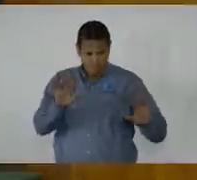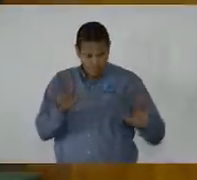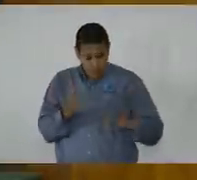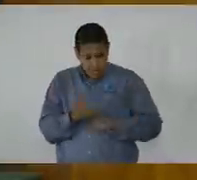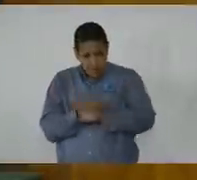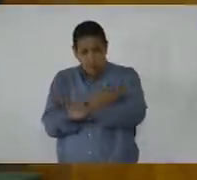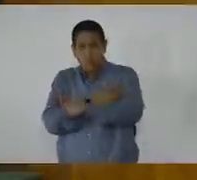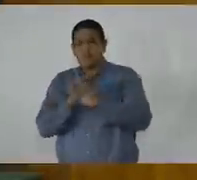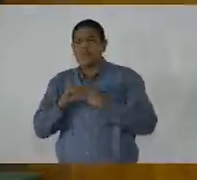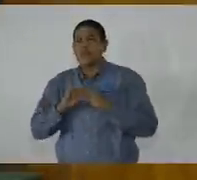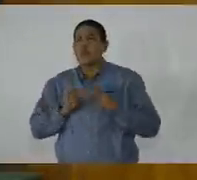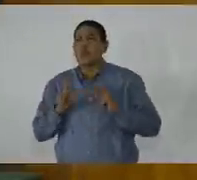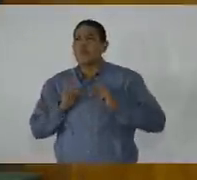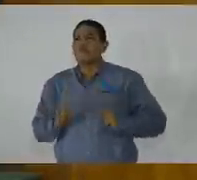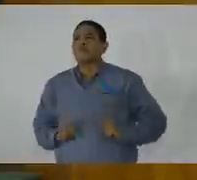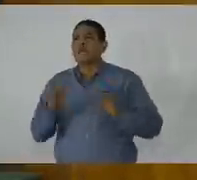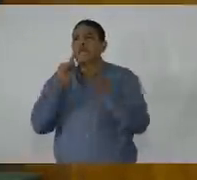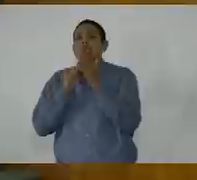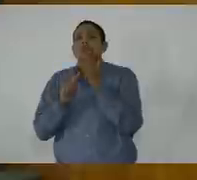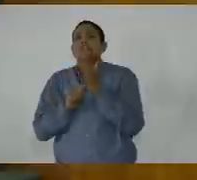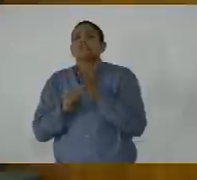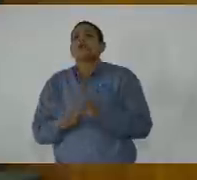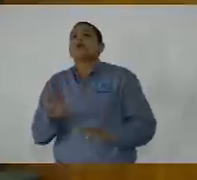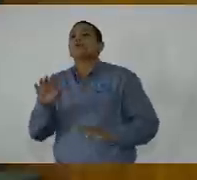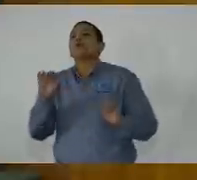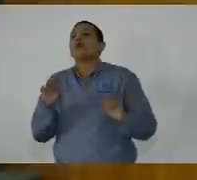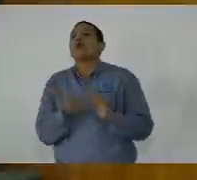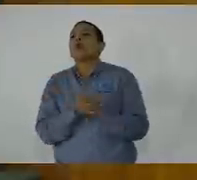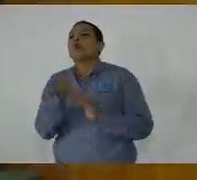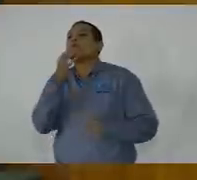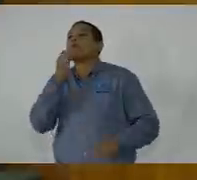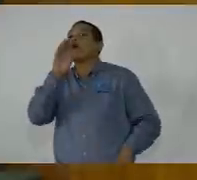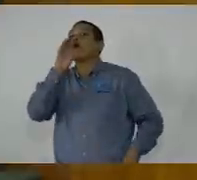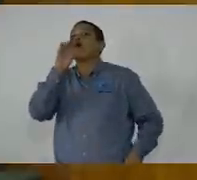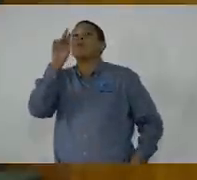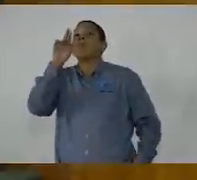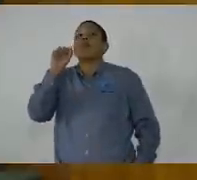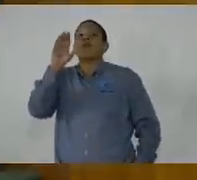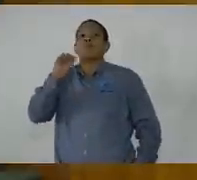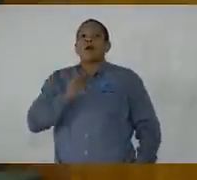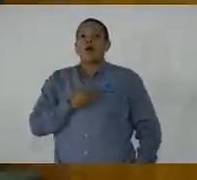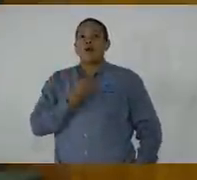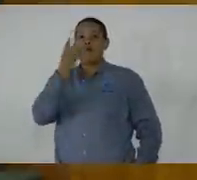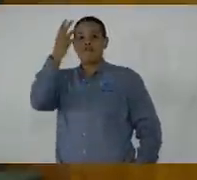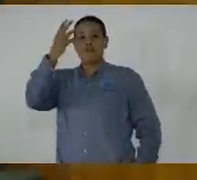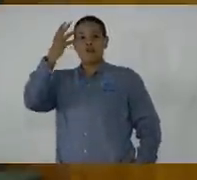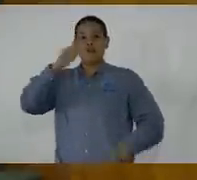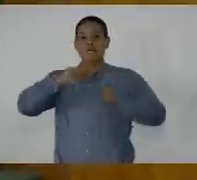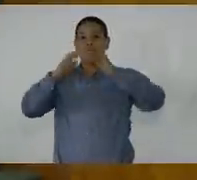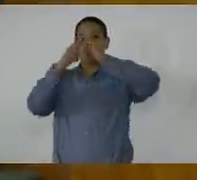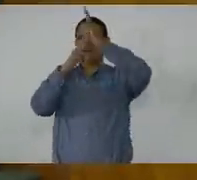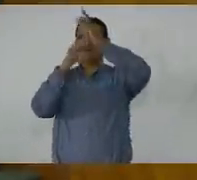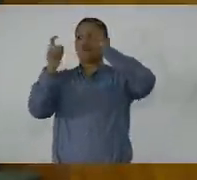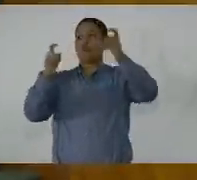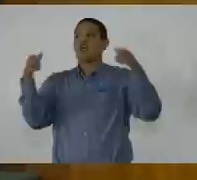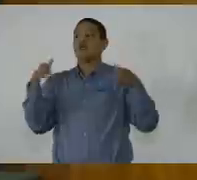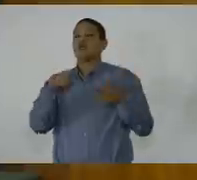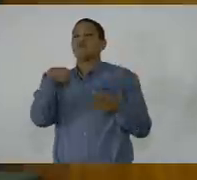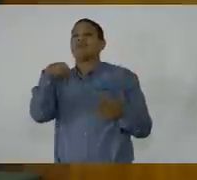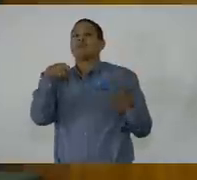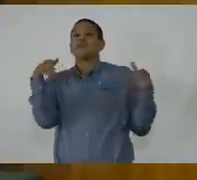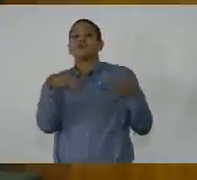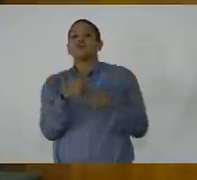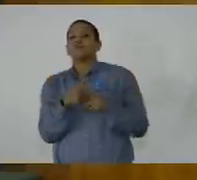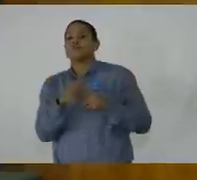physical inspection of commodities at the borders by our 4 border regulatory agencies. These entities